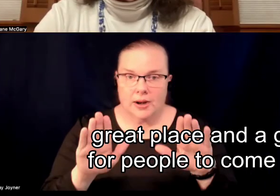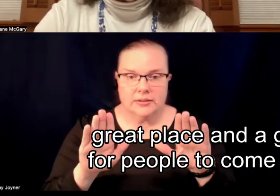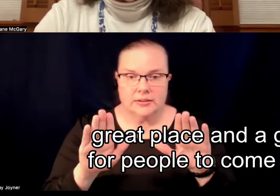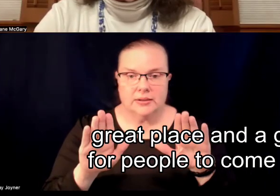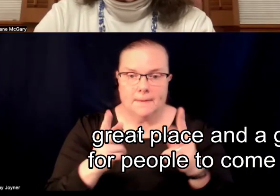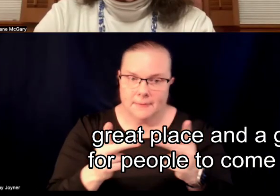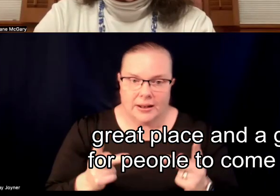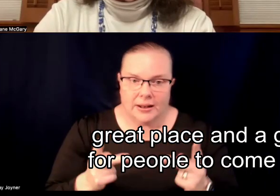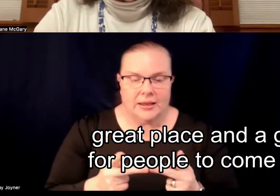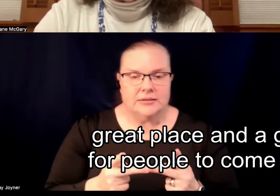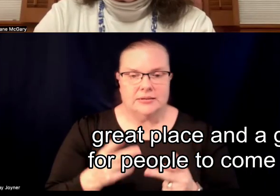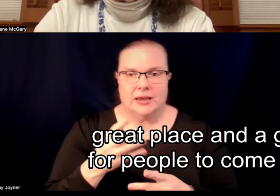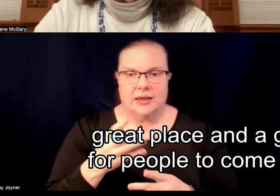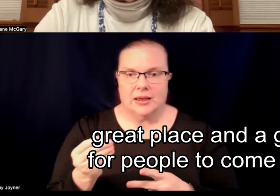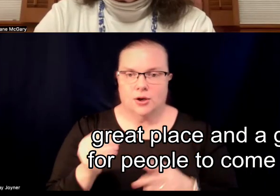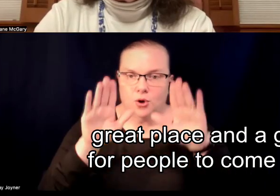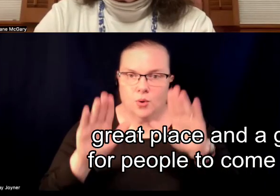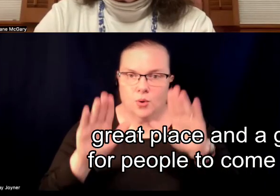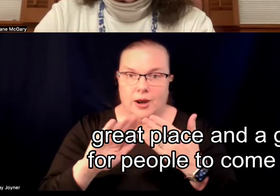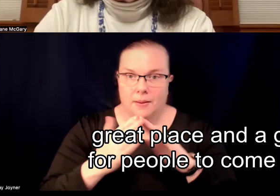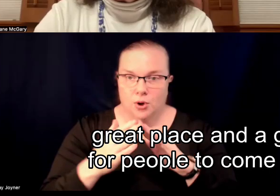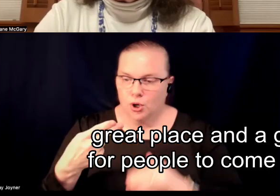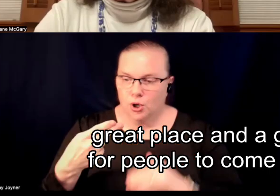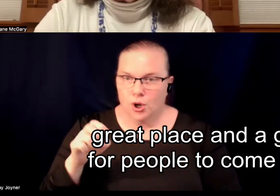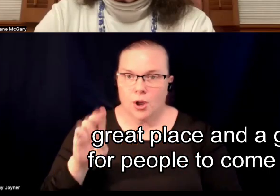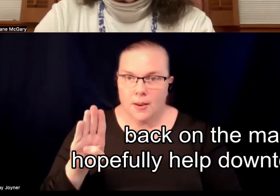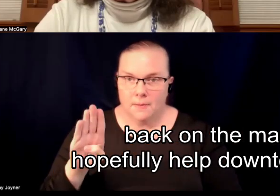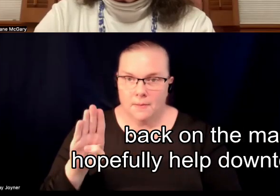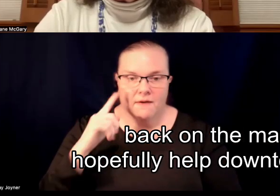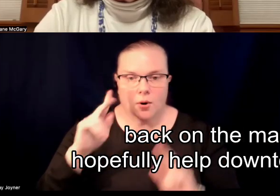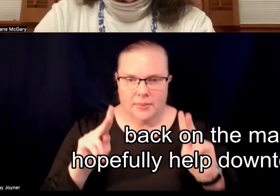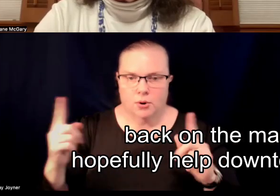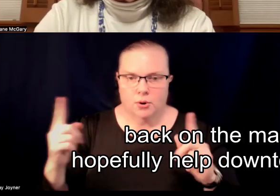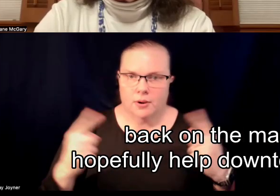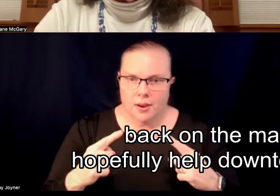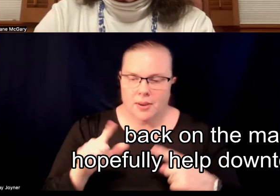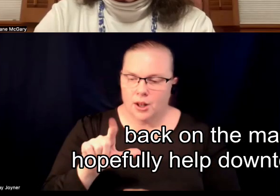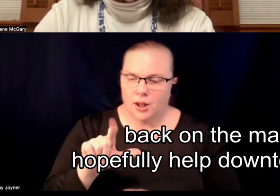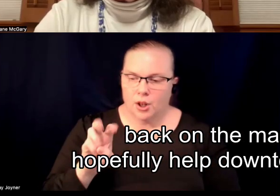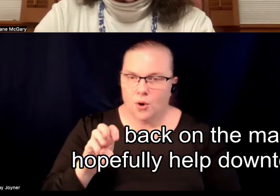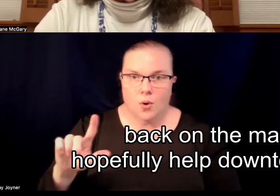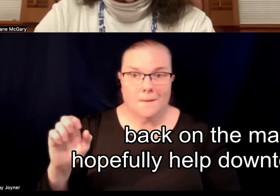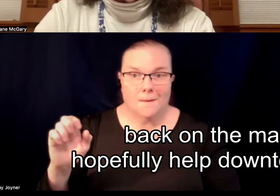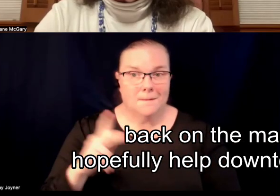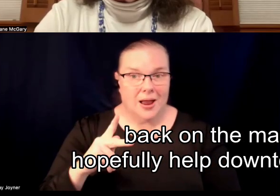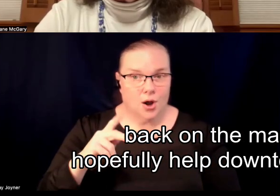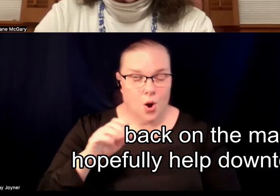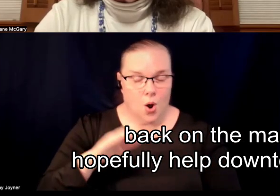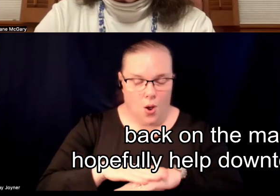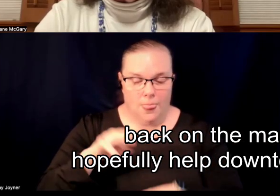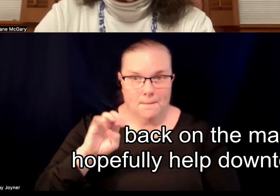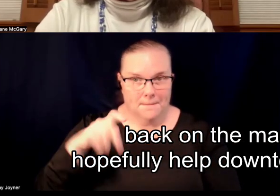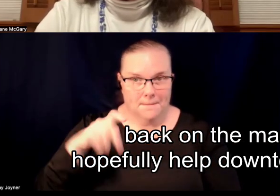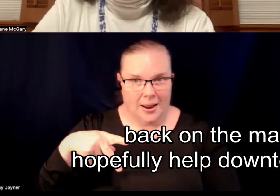place and a great community hub for people to come and really put Lowell back on the map and really help, hopefully help